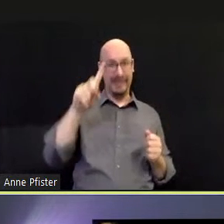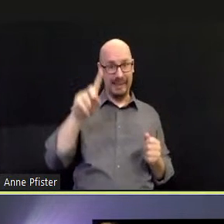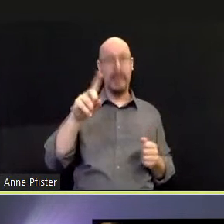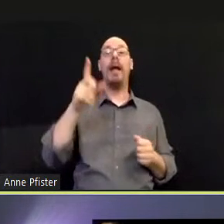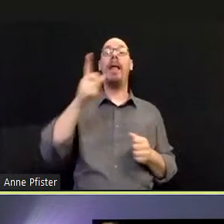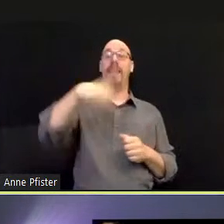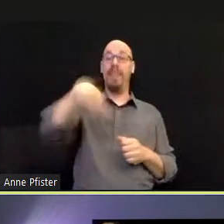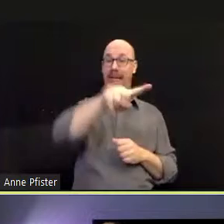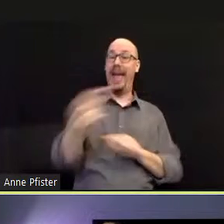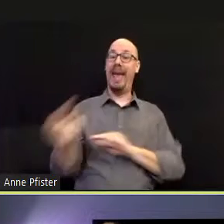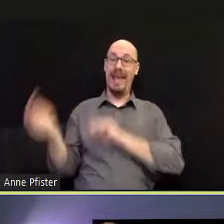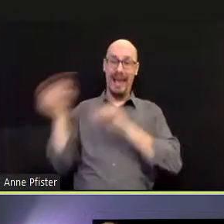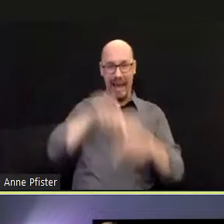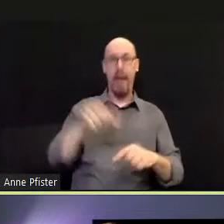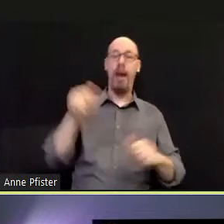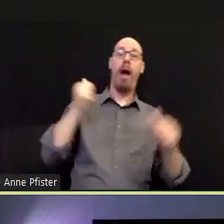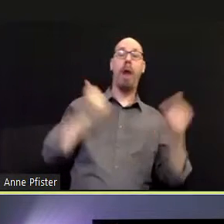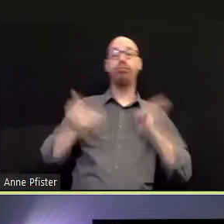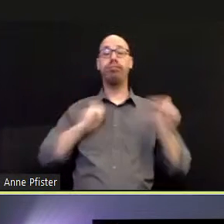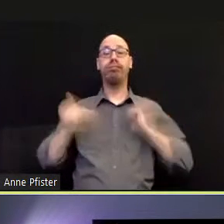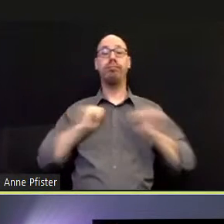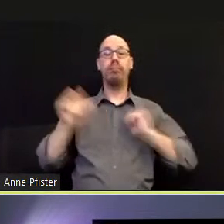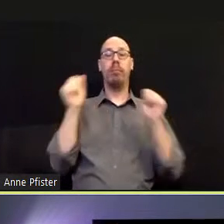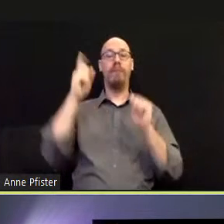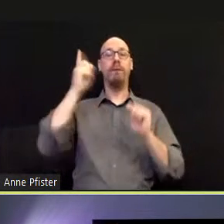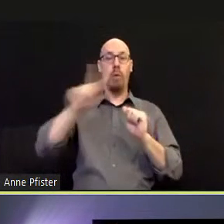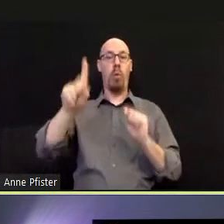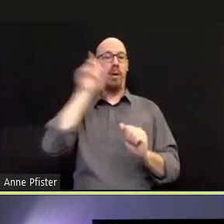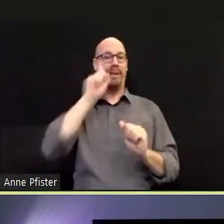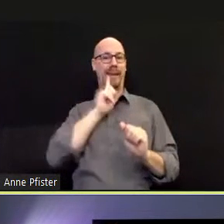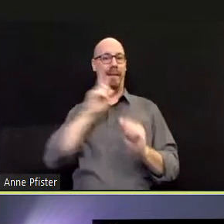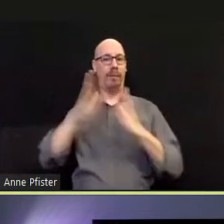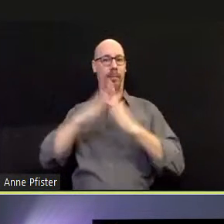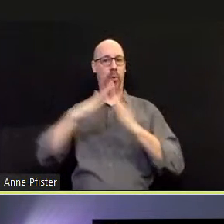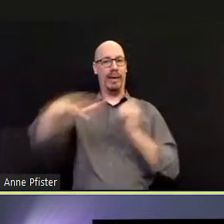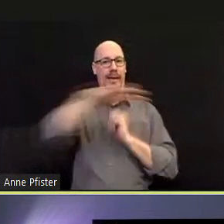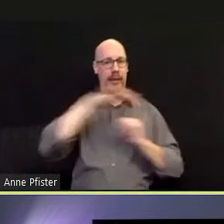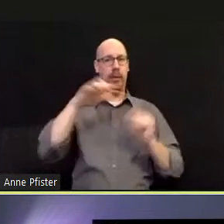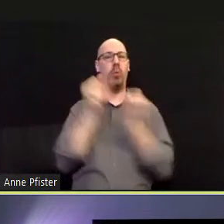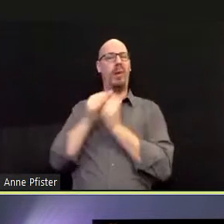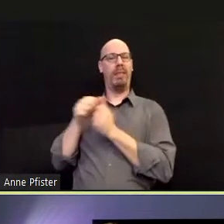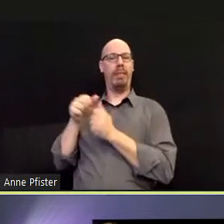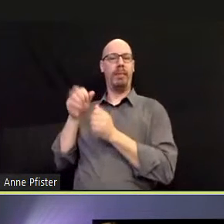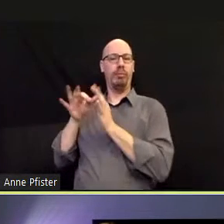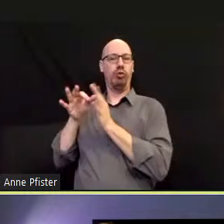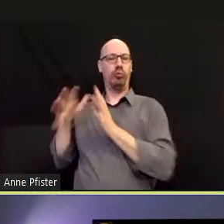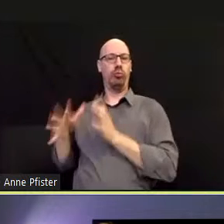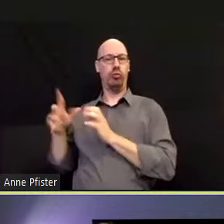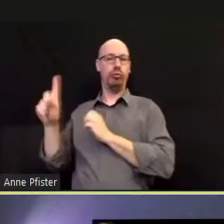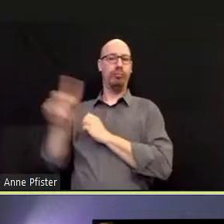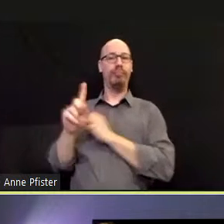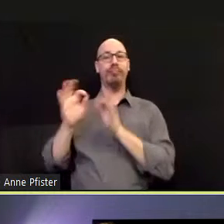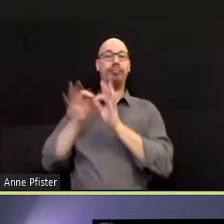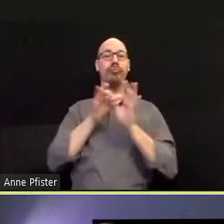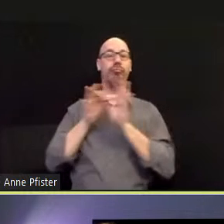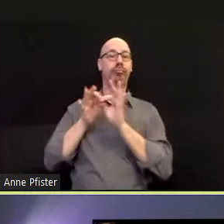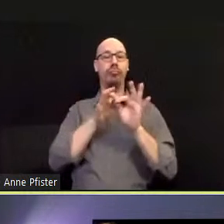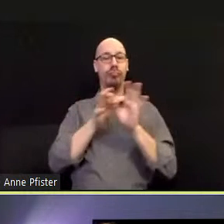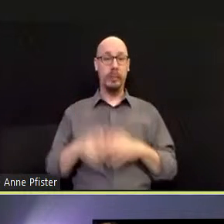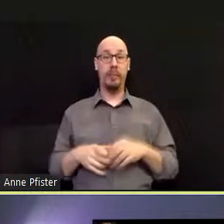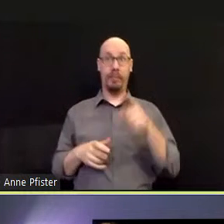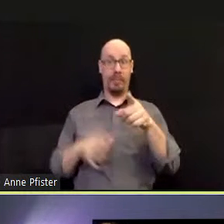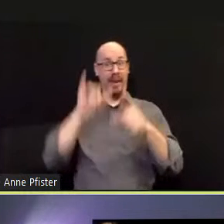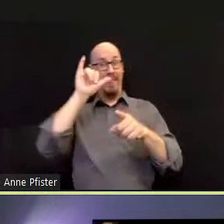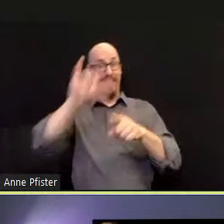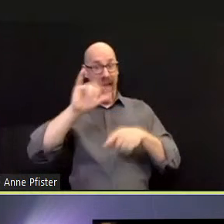performance for the deaf community with interpretation by one of the local interpreters. And these are the kinds of things that